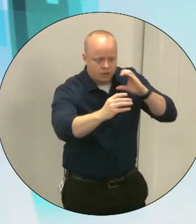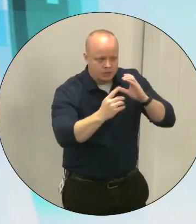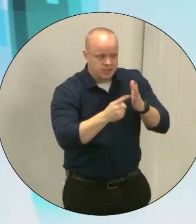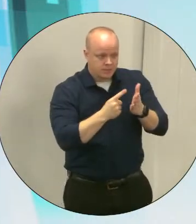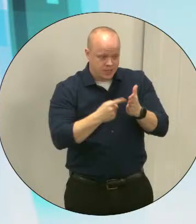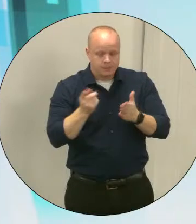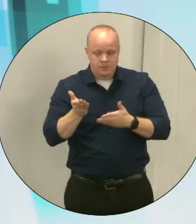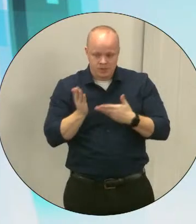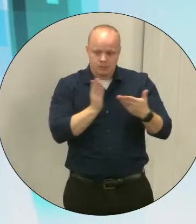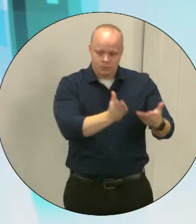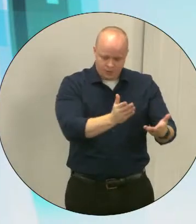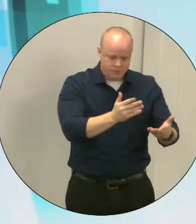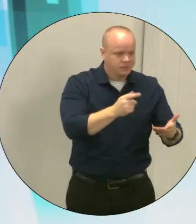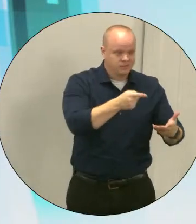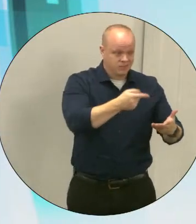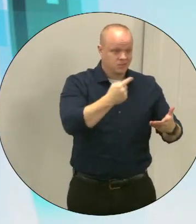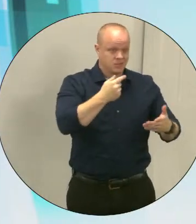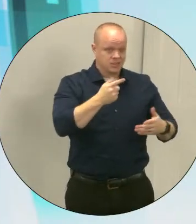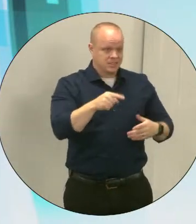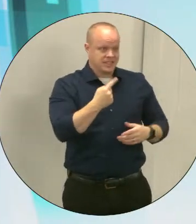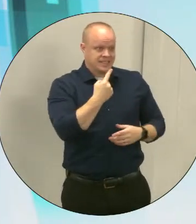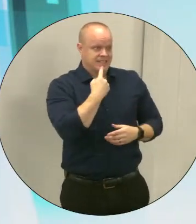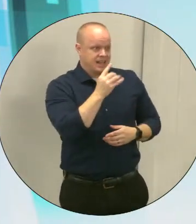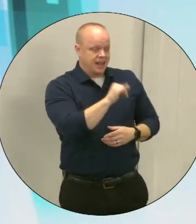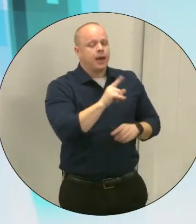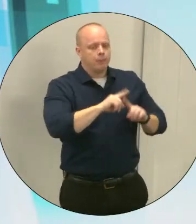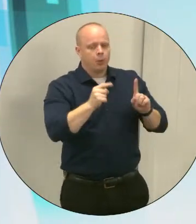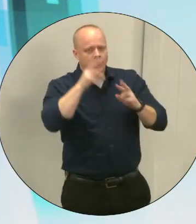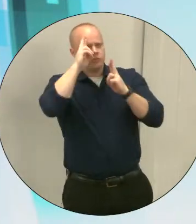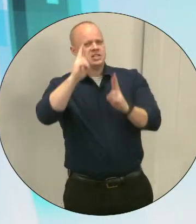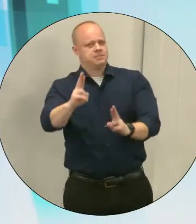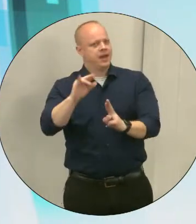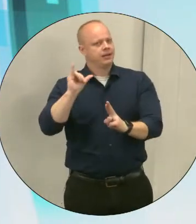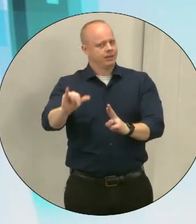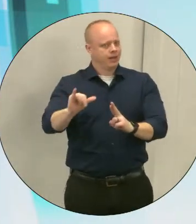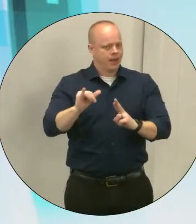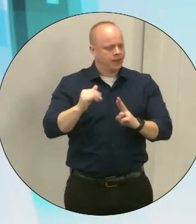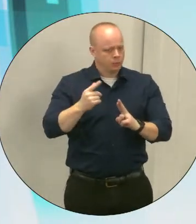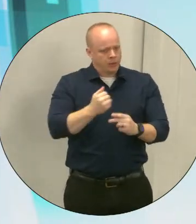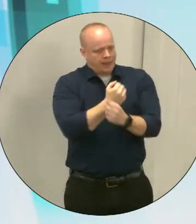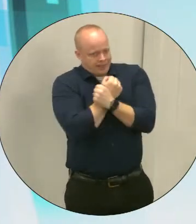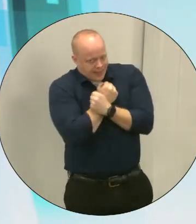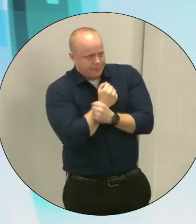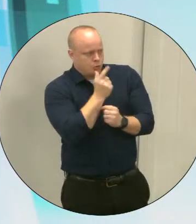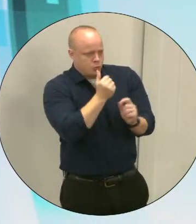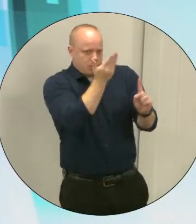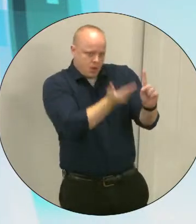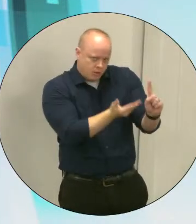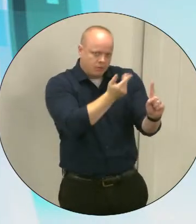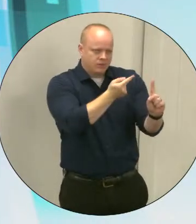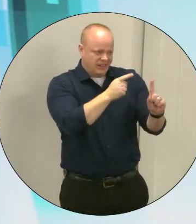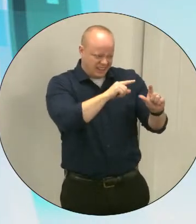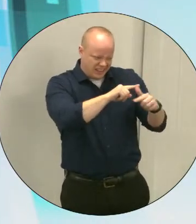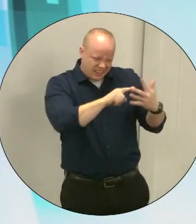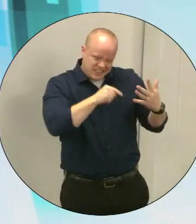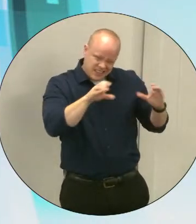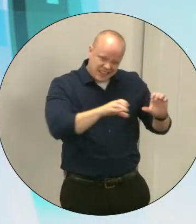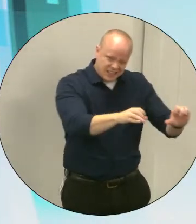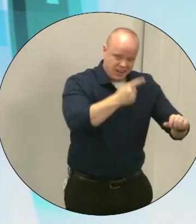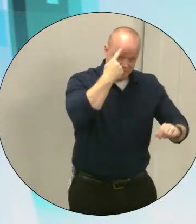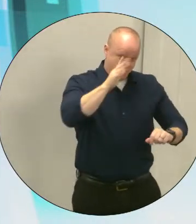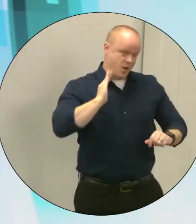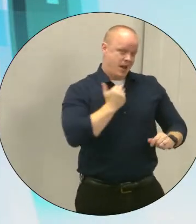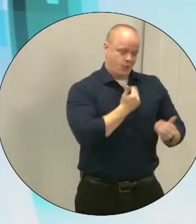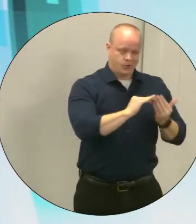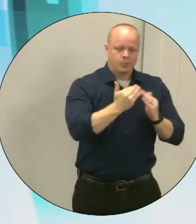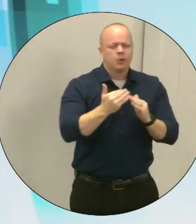like, whoa, wow, did they just say that? But we respected them and we loved them for who they were and what they did for our community